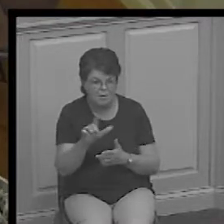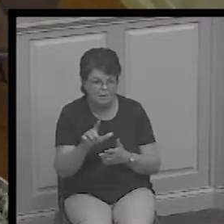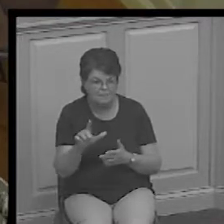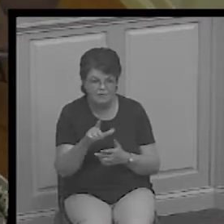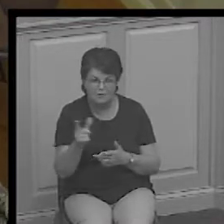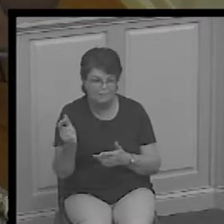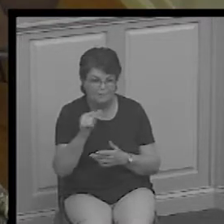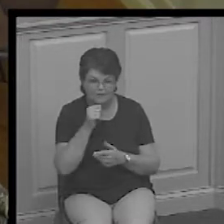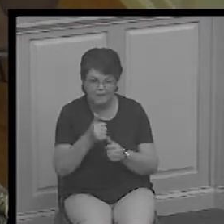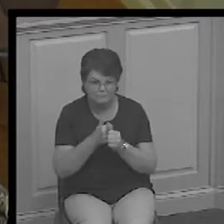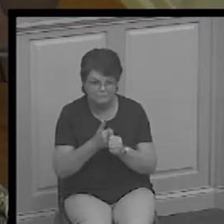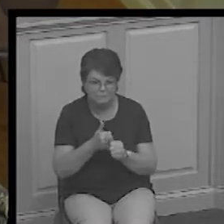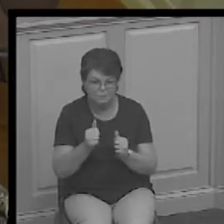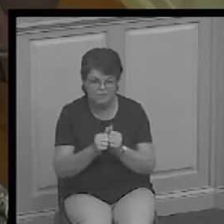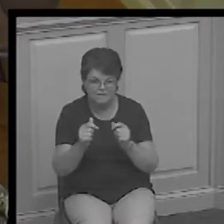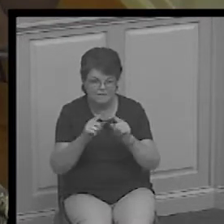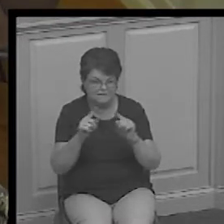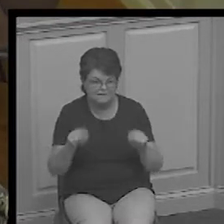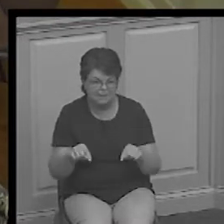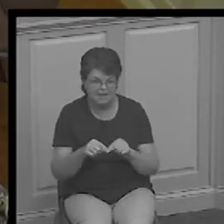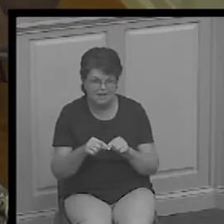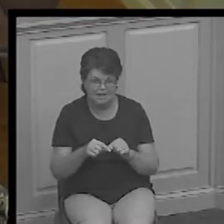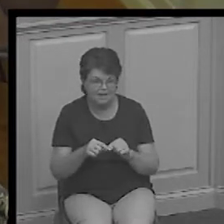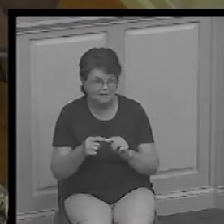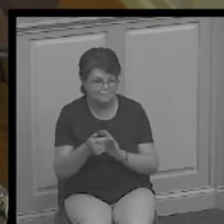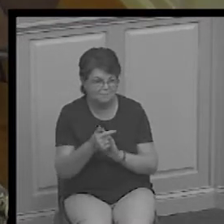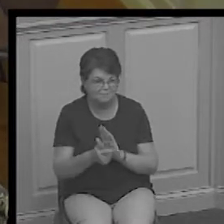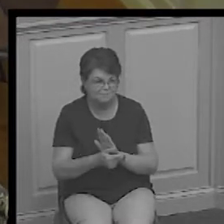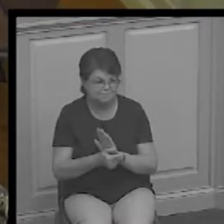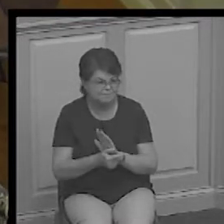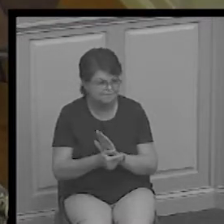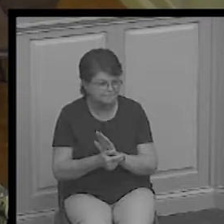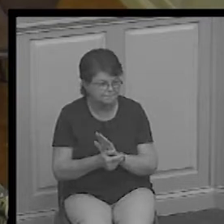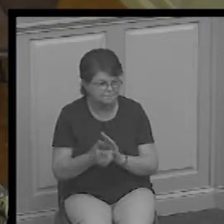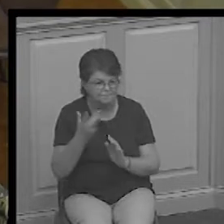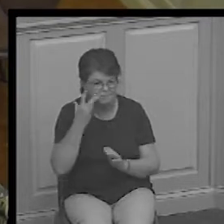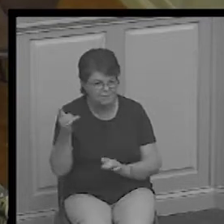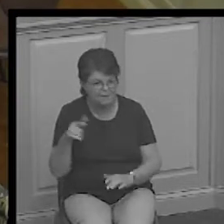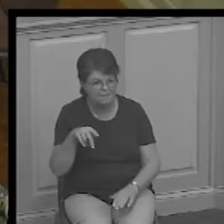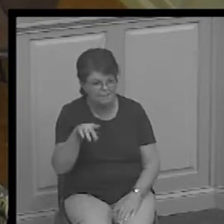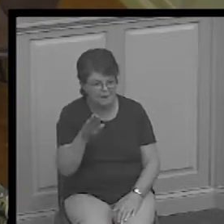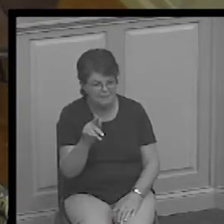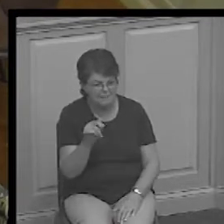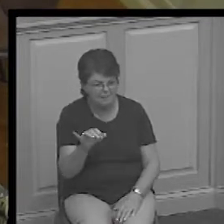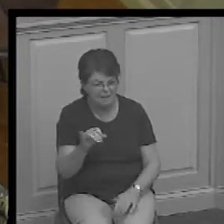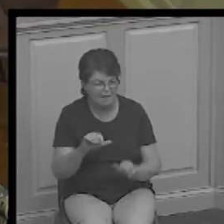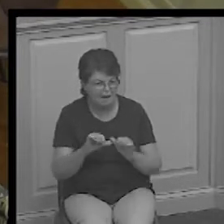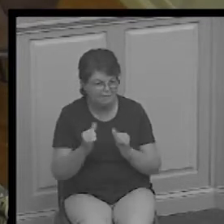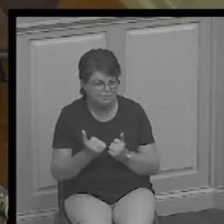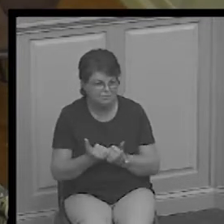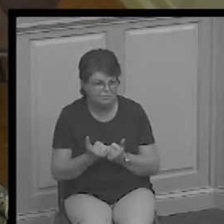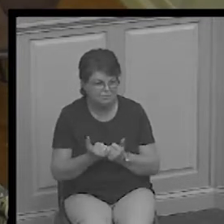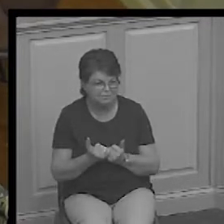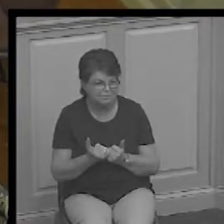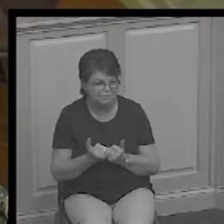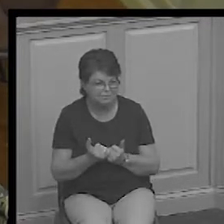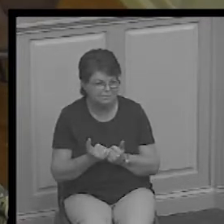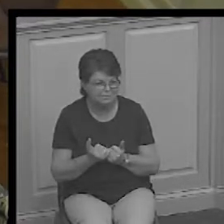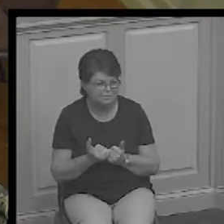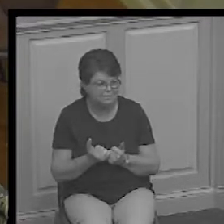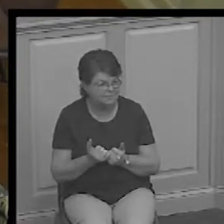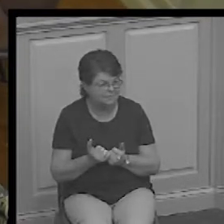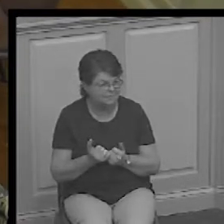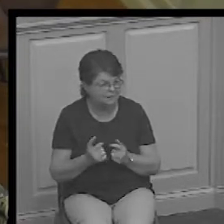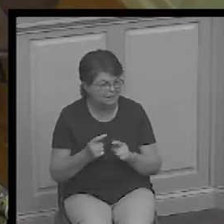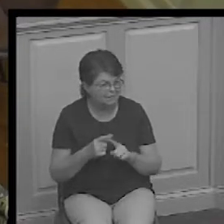the sign ordinances. Because they're public Because agencies. they're public agencies. Right.